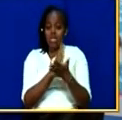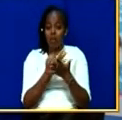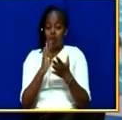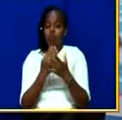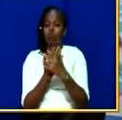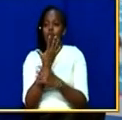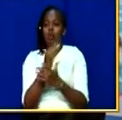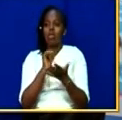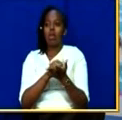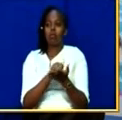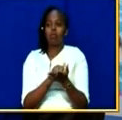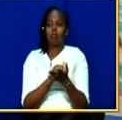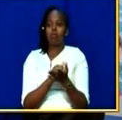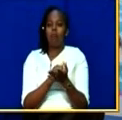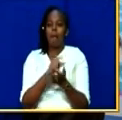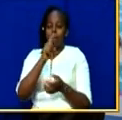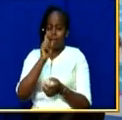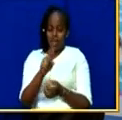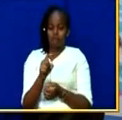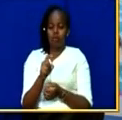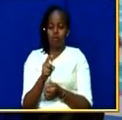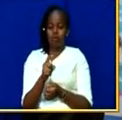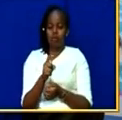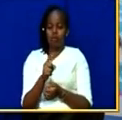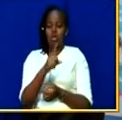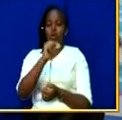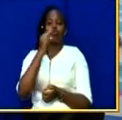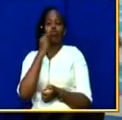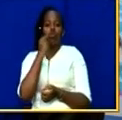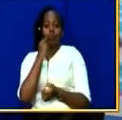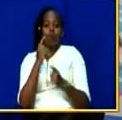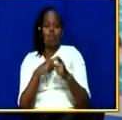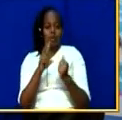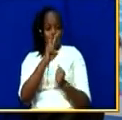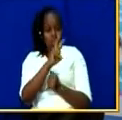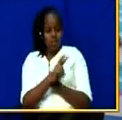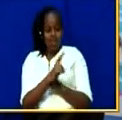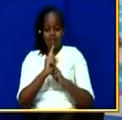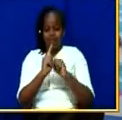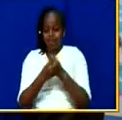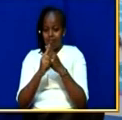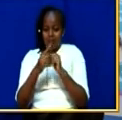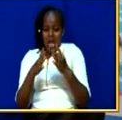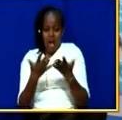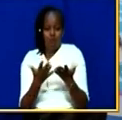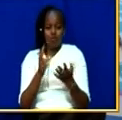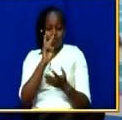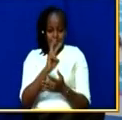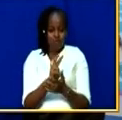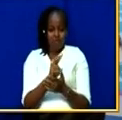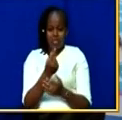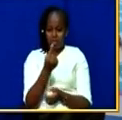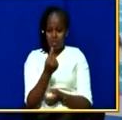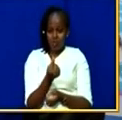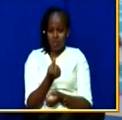that we must get to the shops, get to see them, how they look like. Okay. The